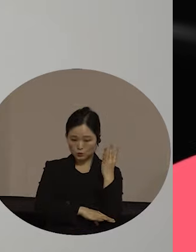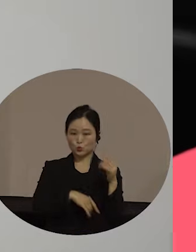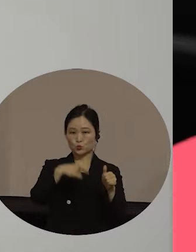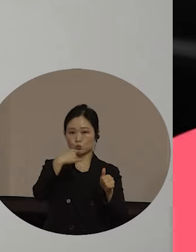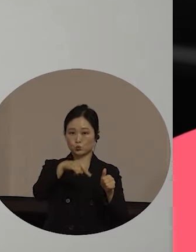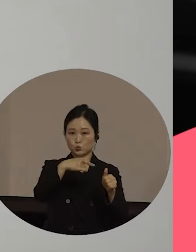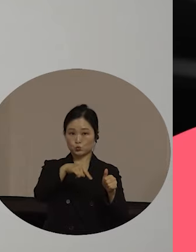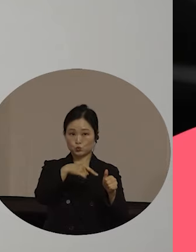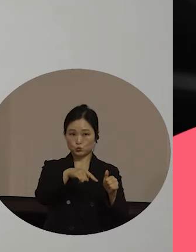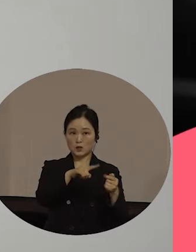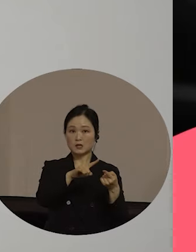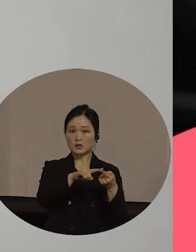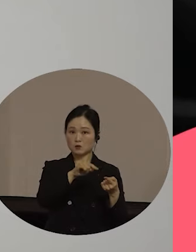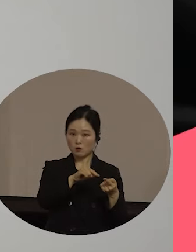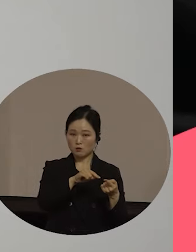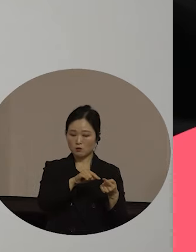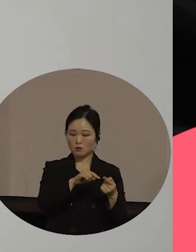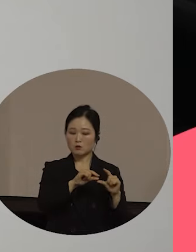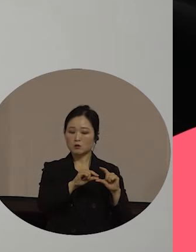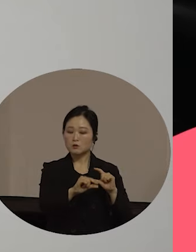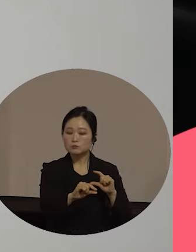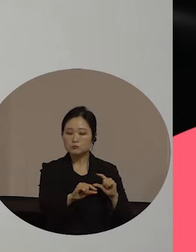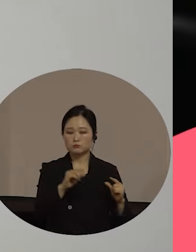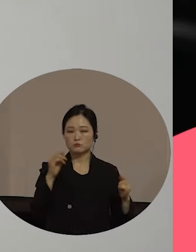senior houses or elderly homes.